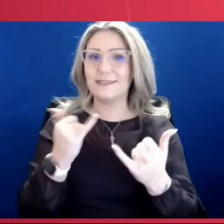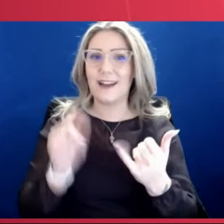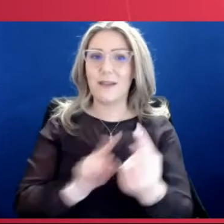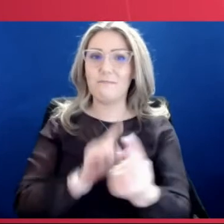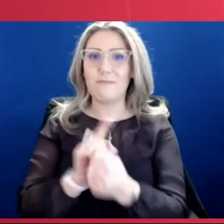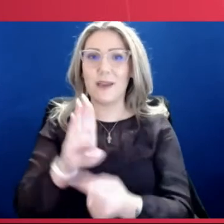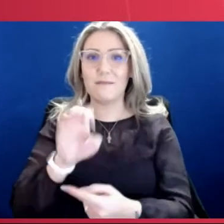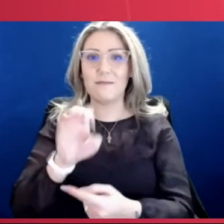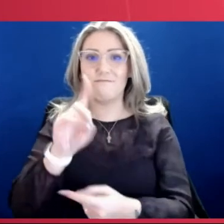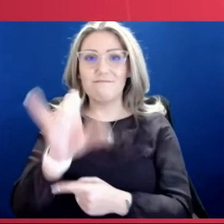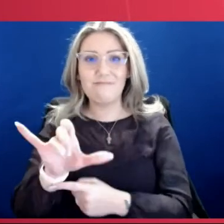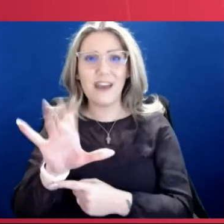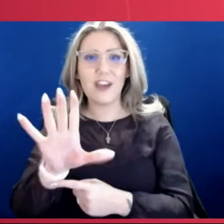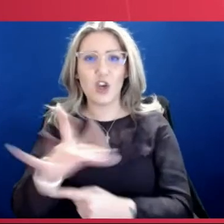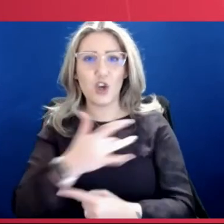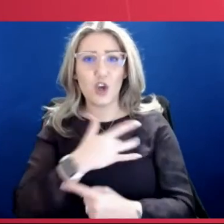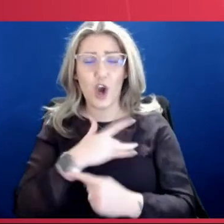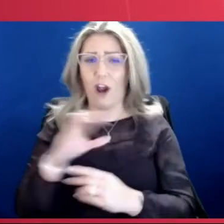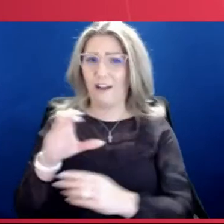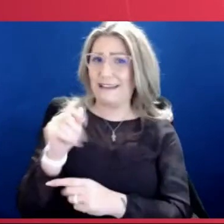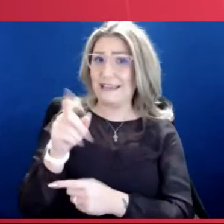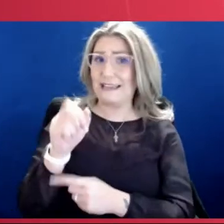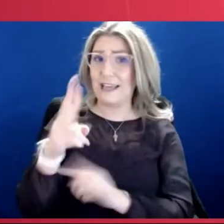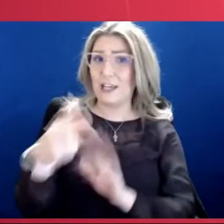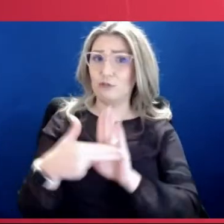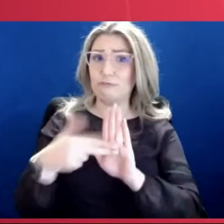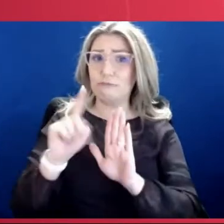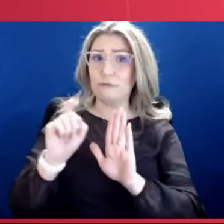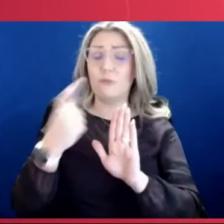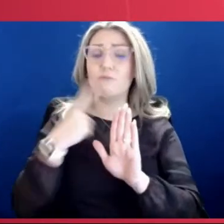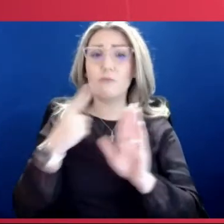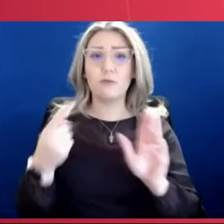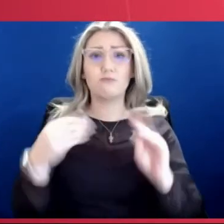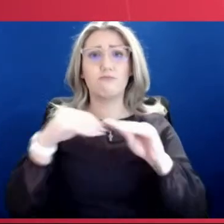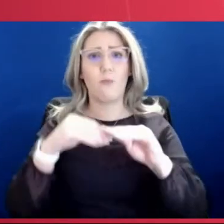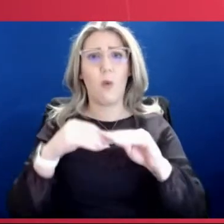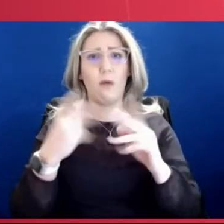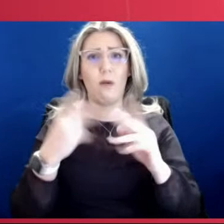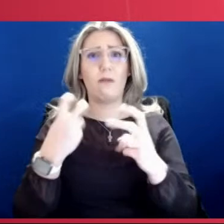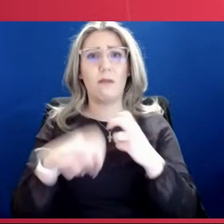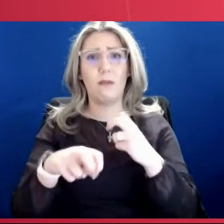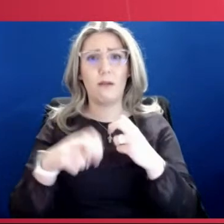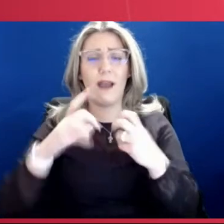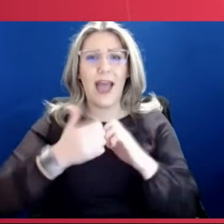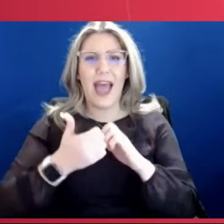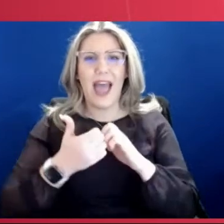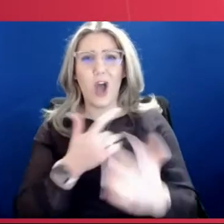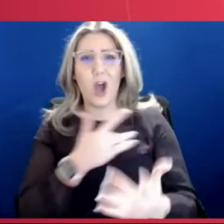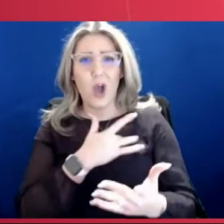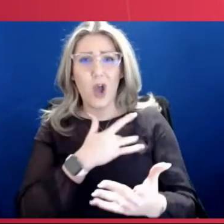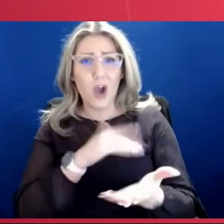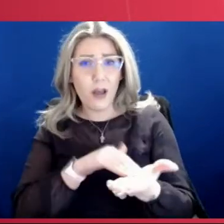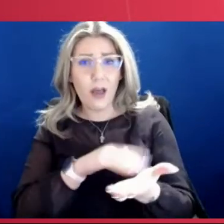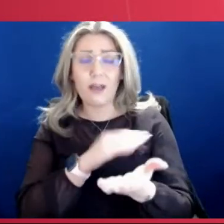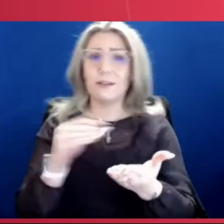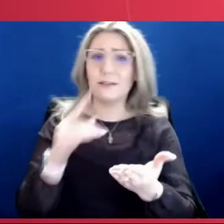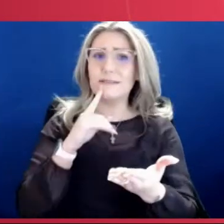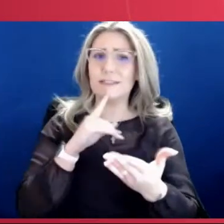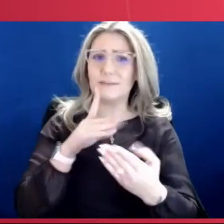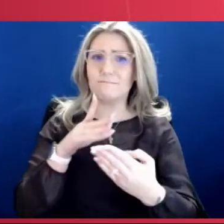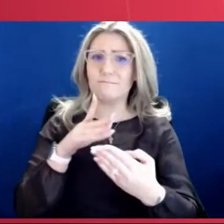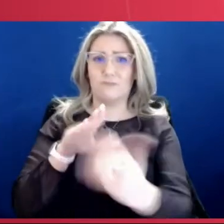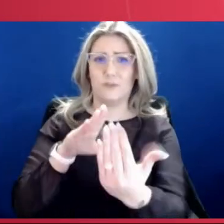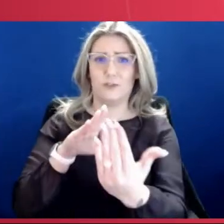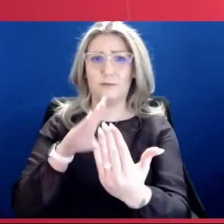cancer diagnosis even more difficult. How our cardio-oncologist tackled the surprise complication. And what is a